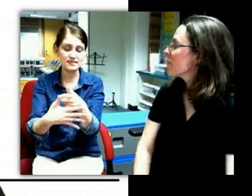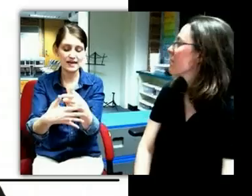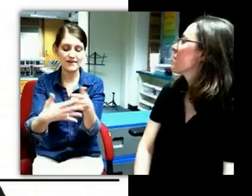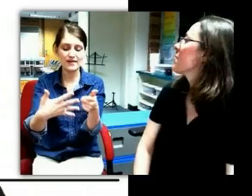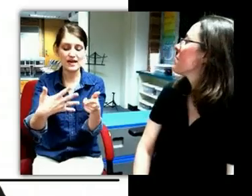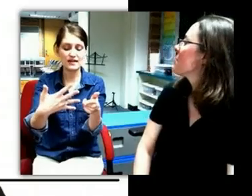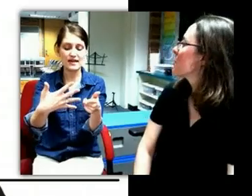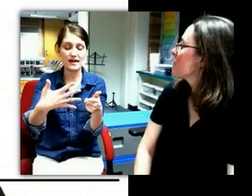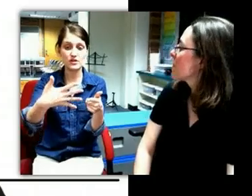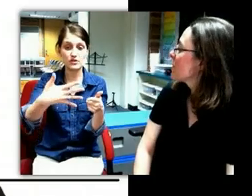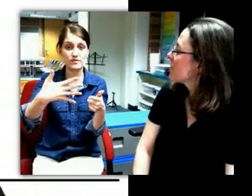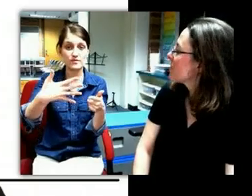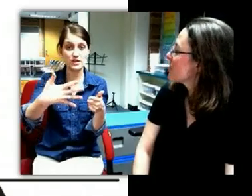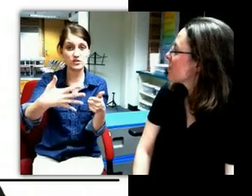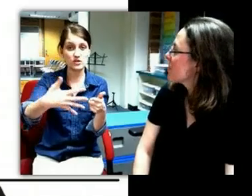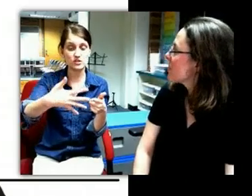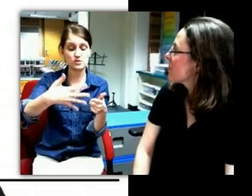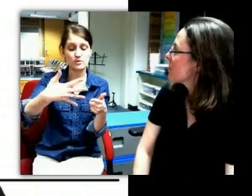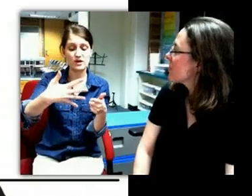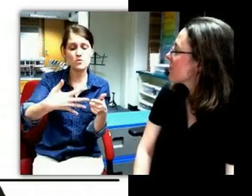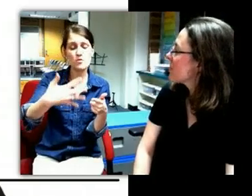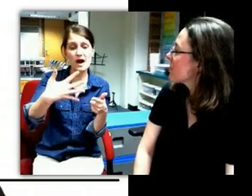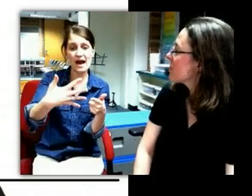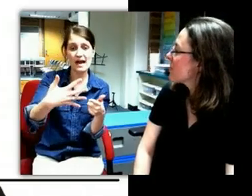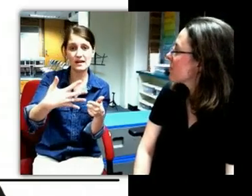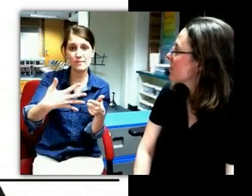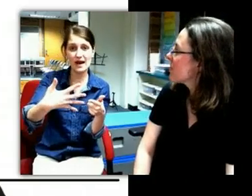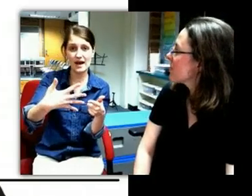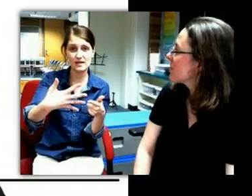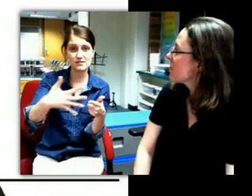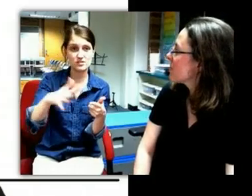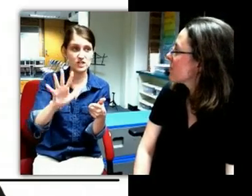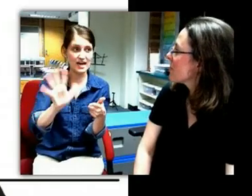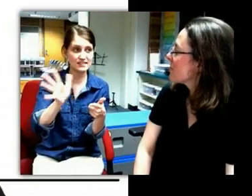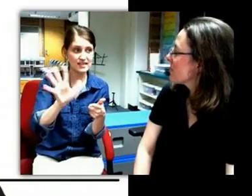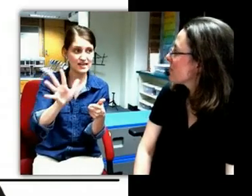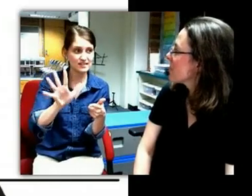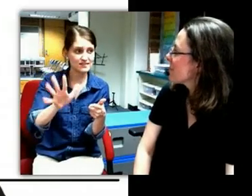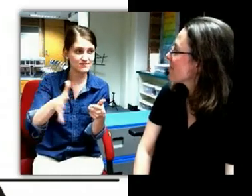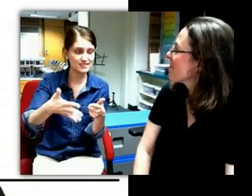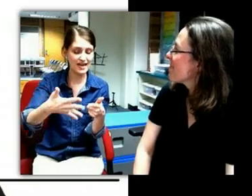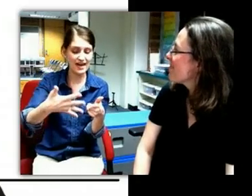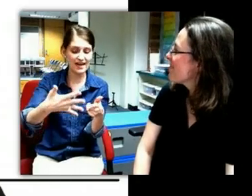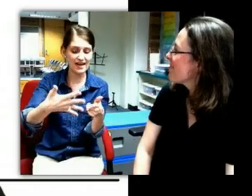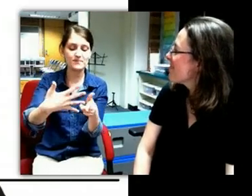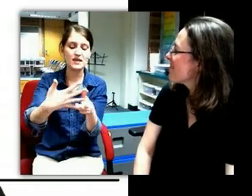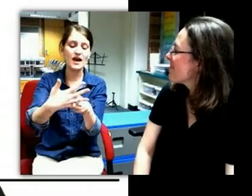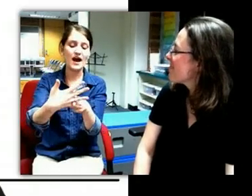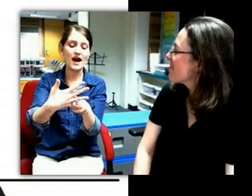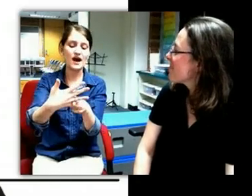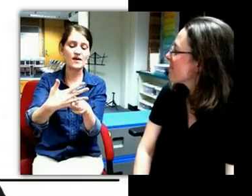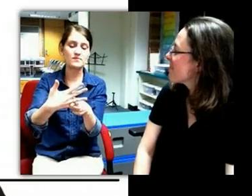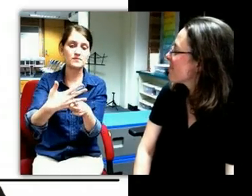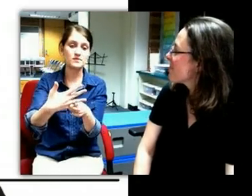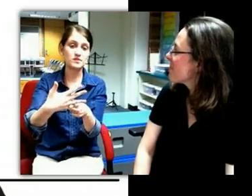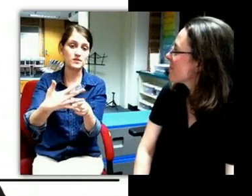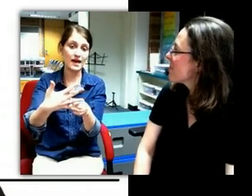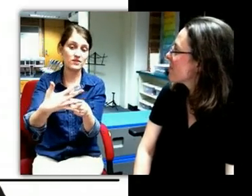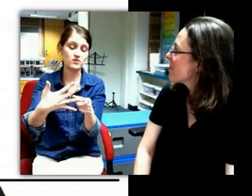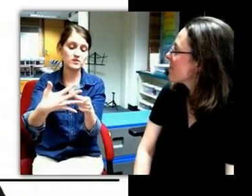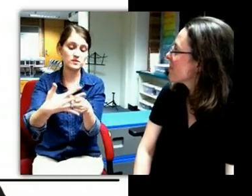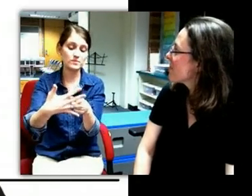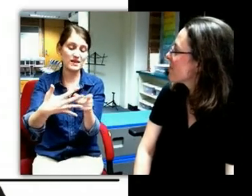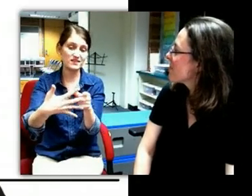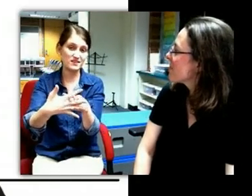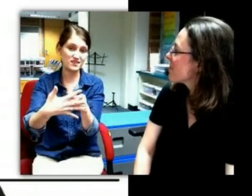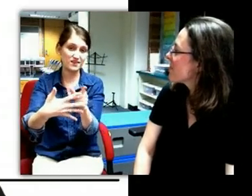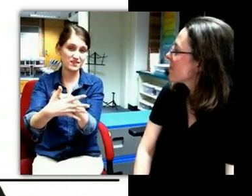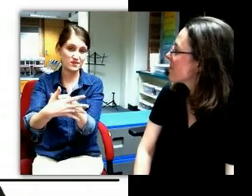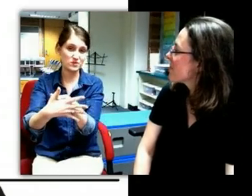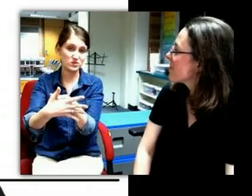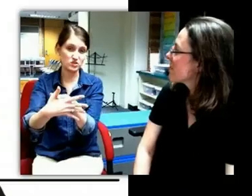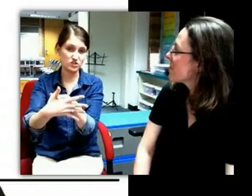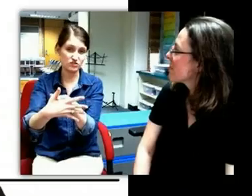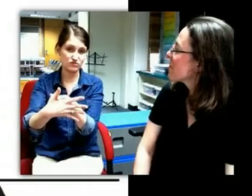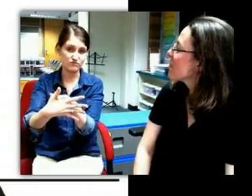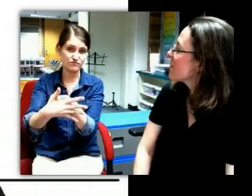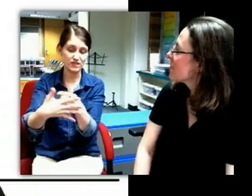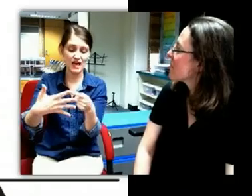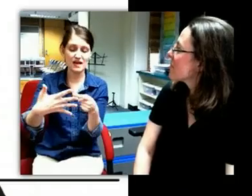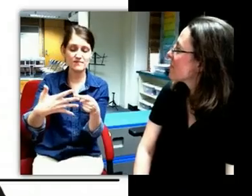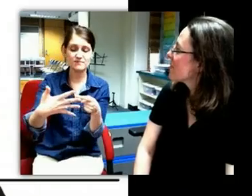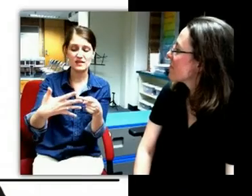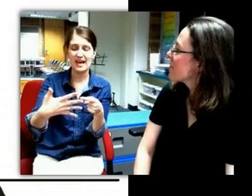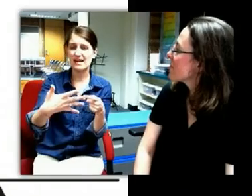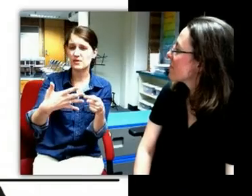hand as the staff, and that your fingers are spread wide apart, jazz hands style, mm-hmm. So that those spaces are visible